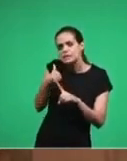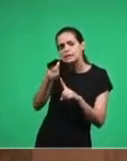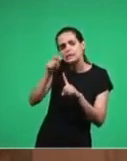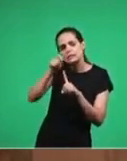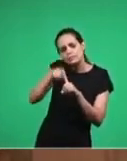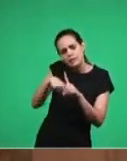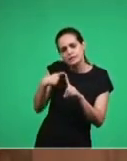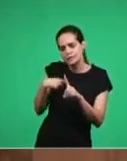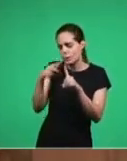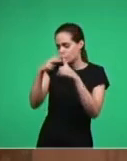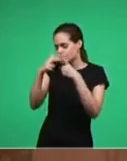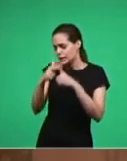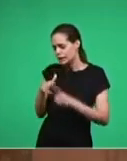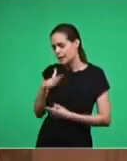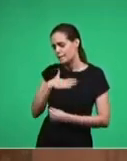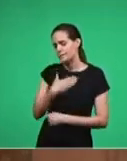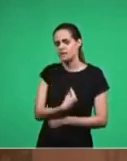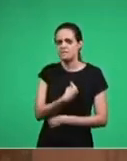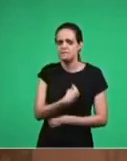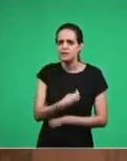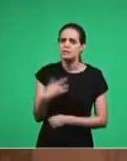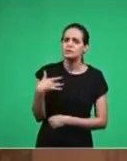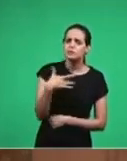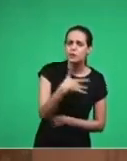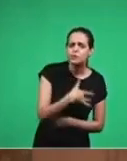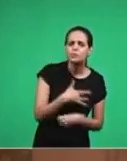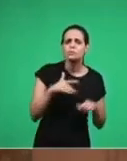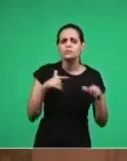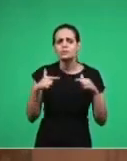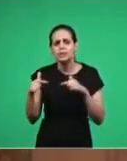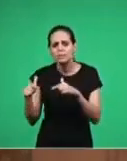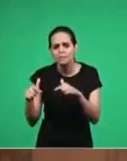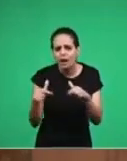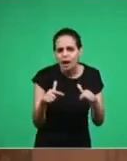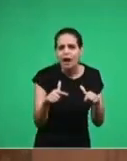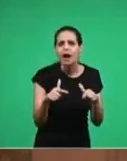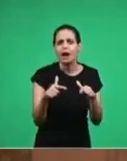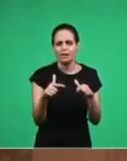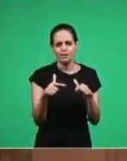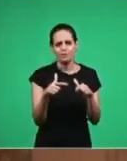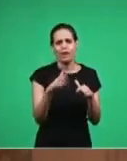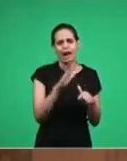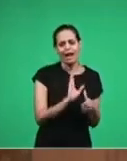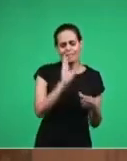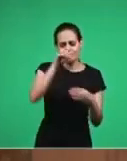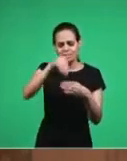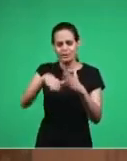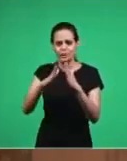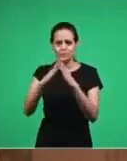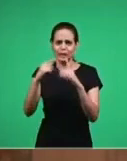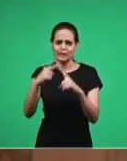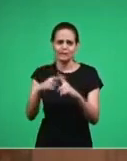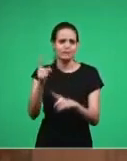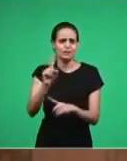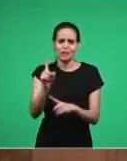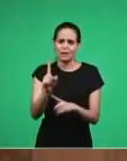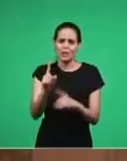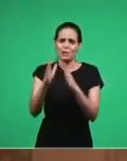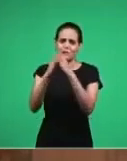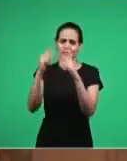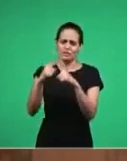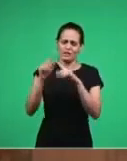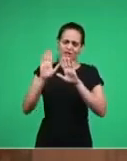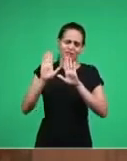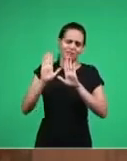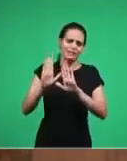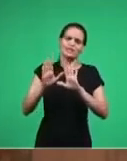if there are some workers, deacons, something is happening in the lives of our servants who are leaders and